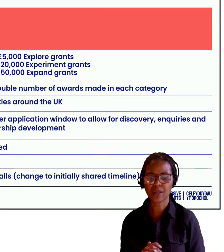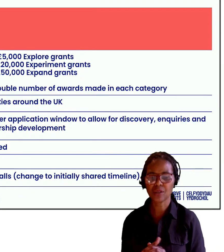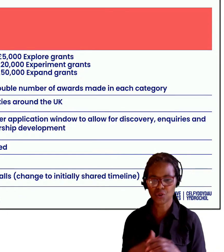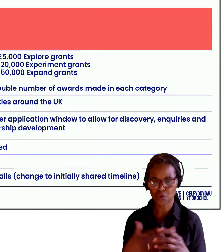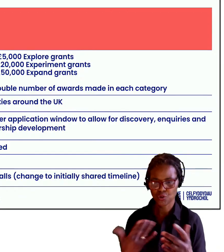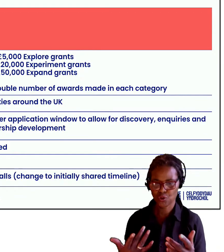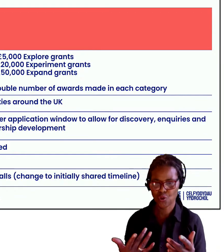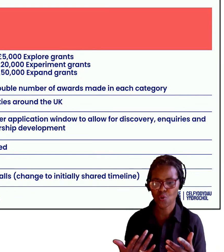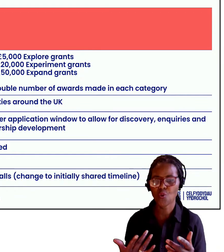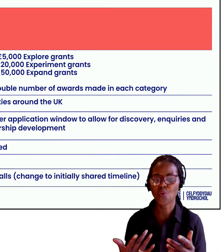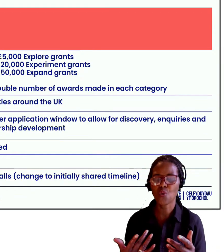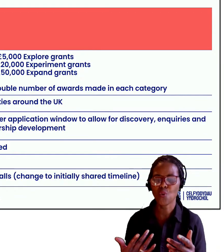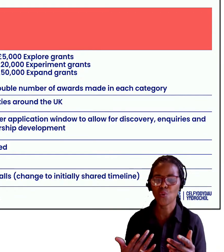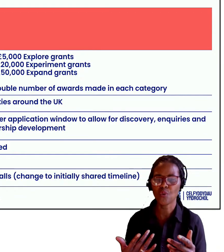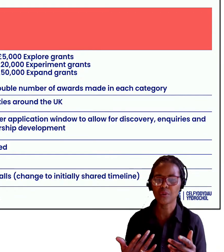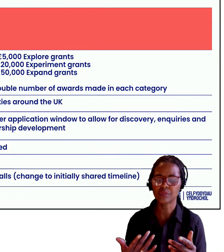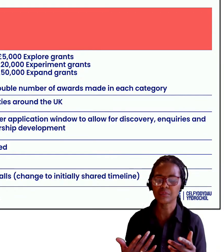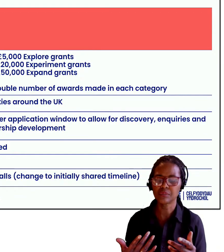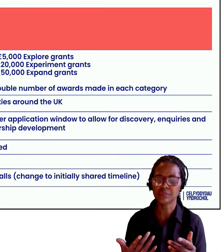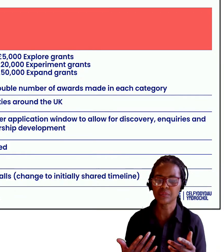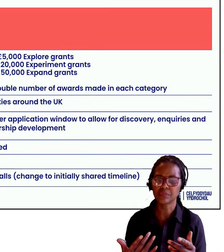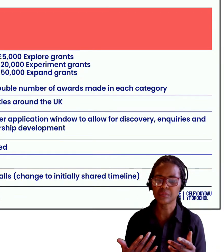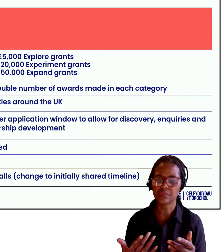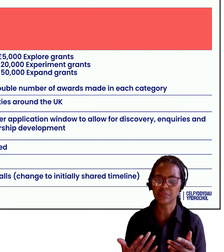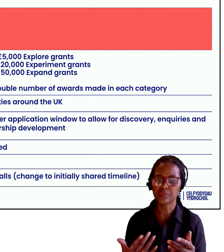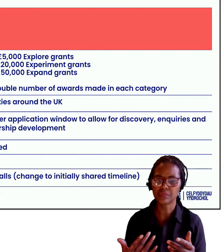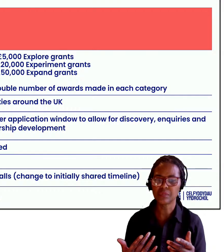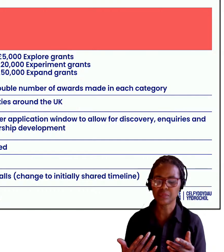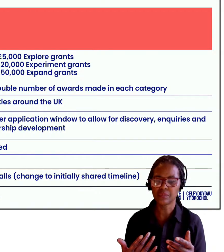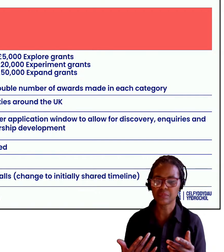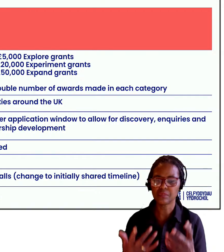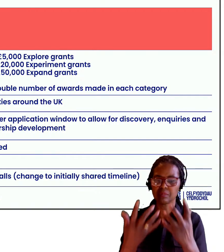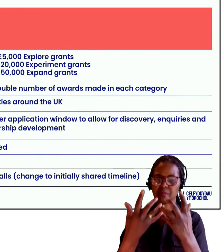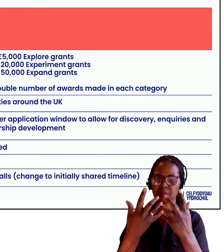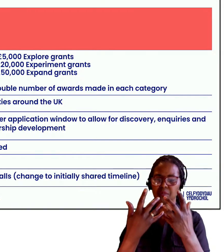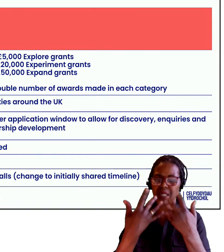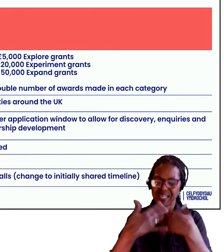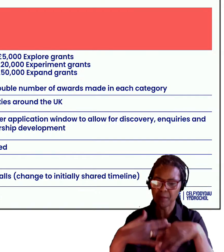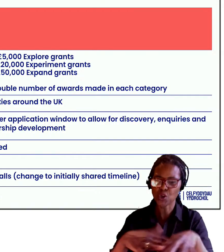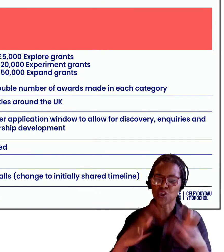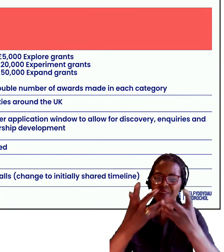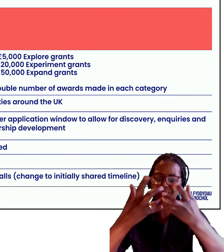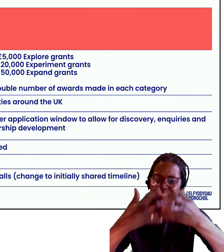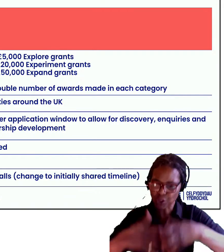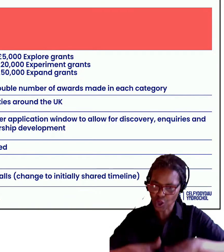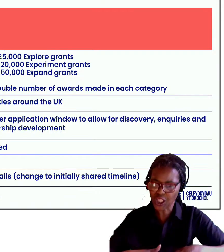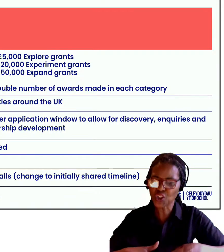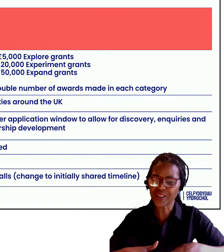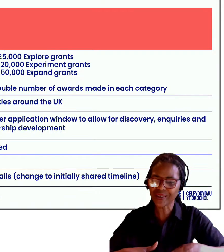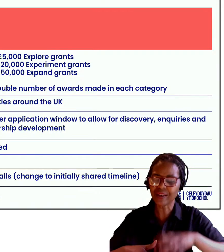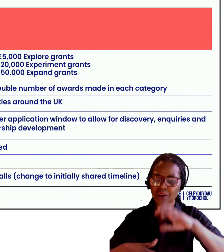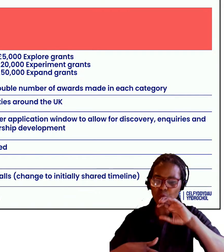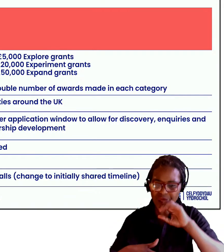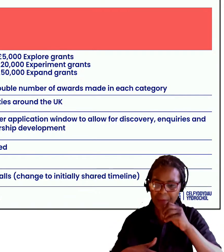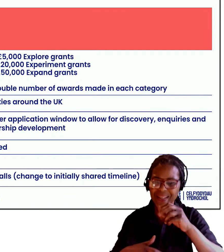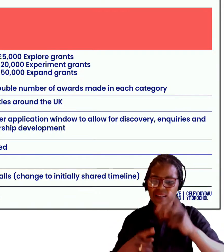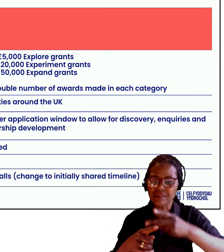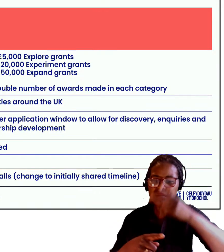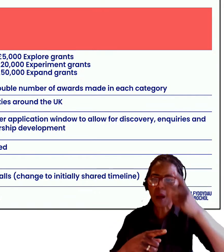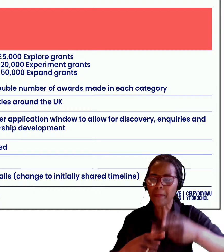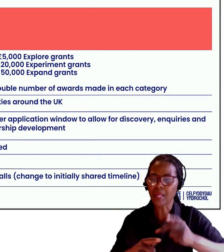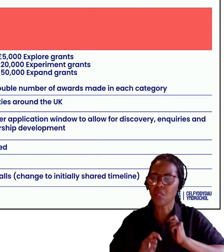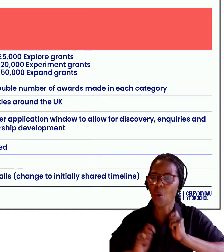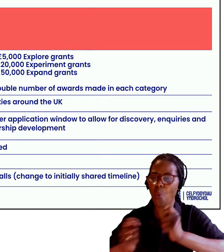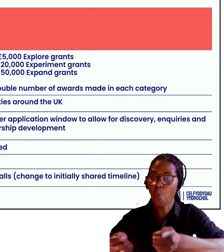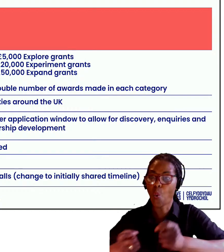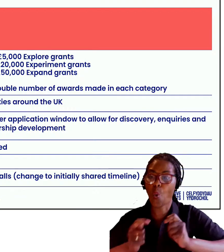of their development with immersive technologies. And as I said before, there'll be roughly double the amount of awards made